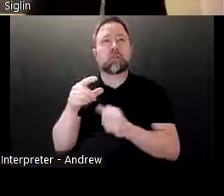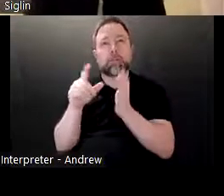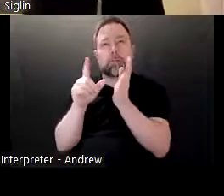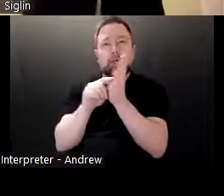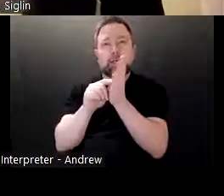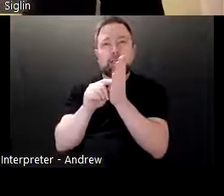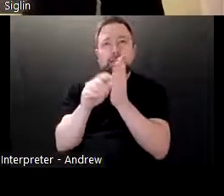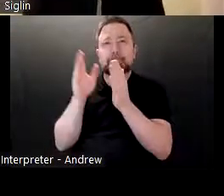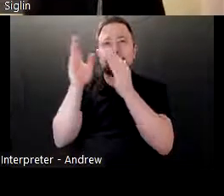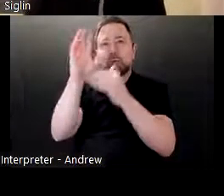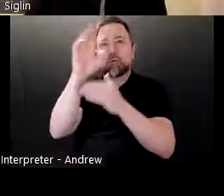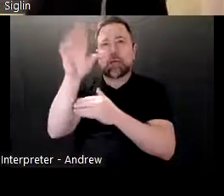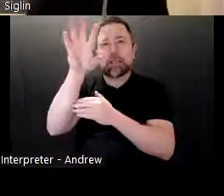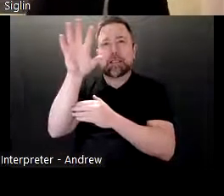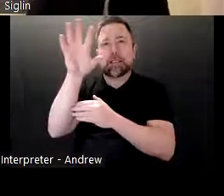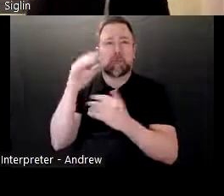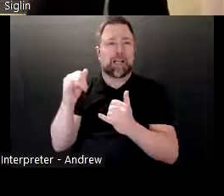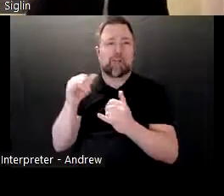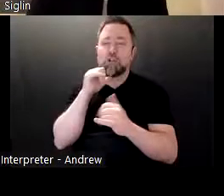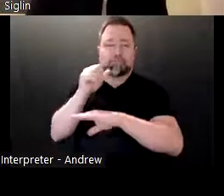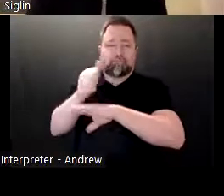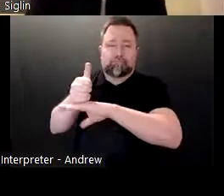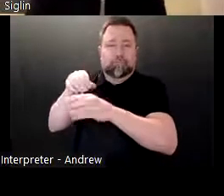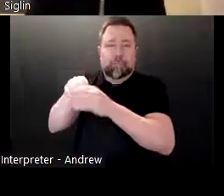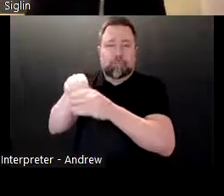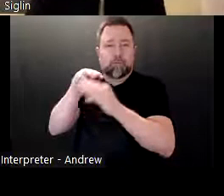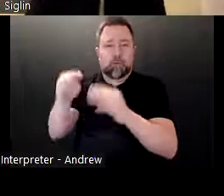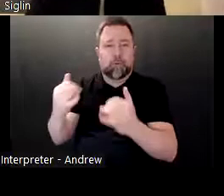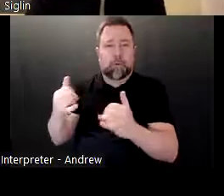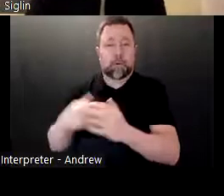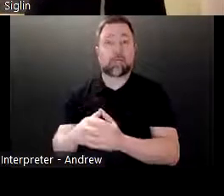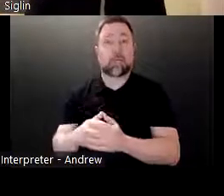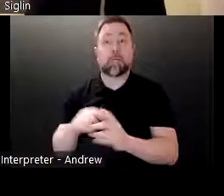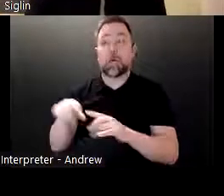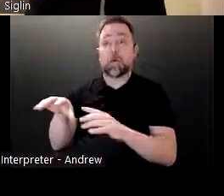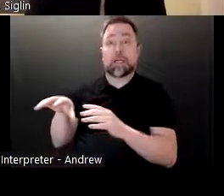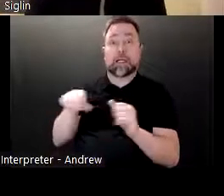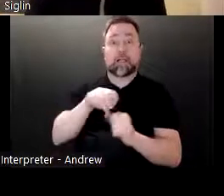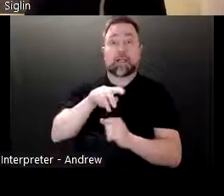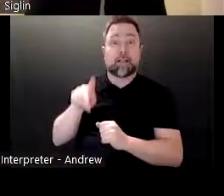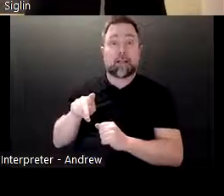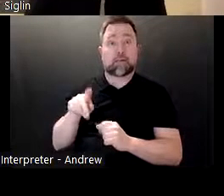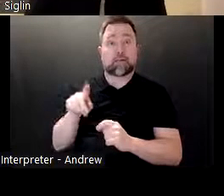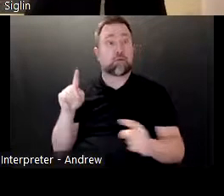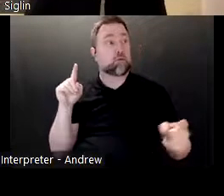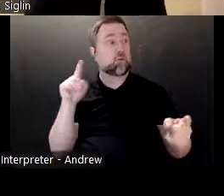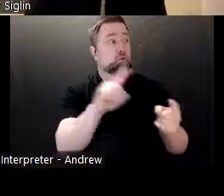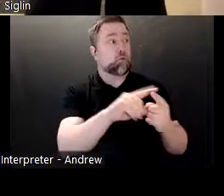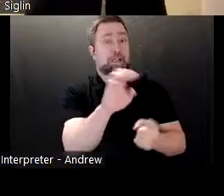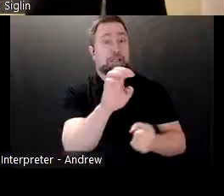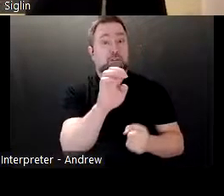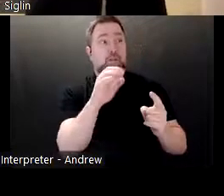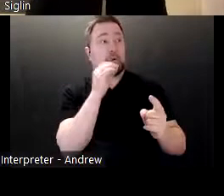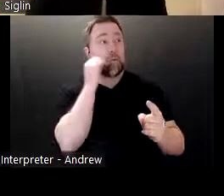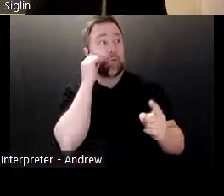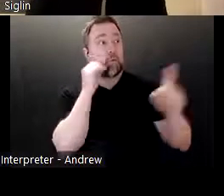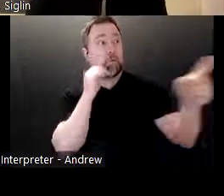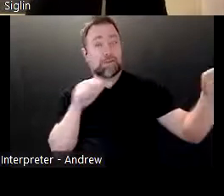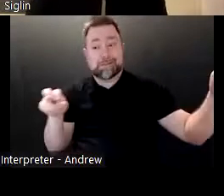are not currently on view. Traveling from Philadelphia out to Esherick's former home is to